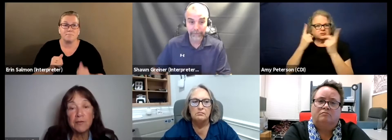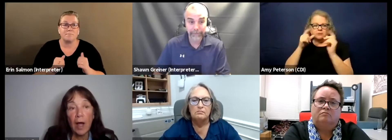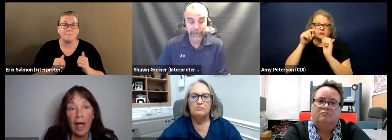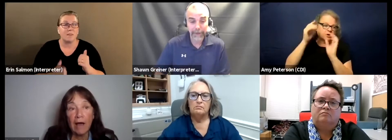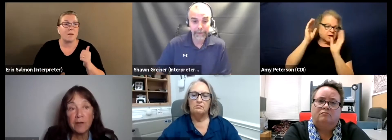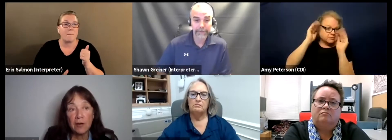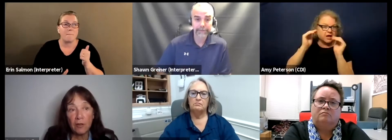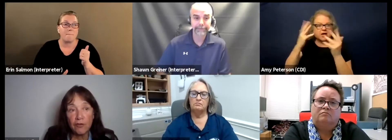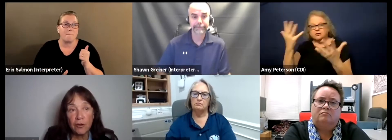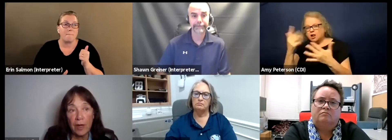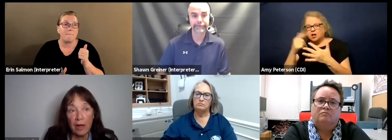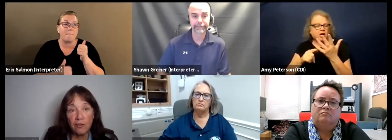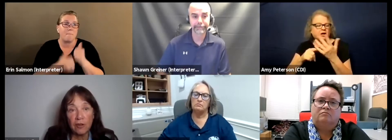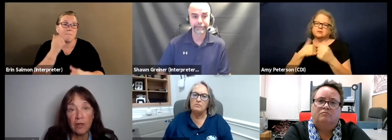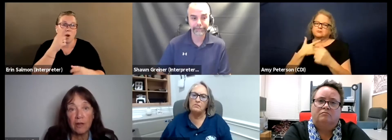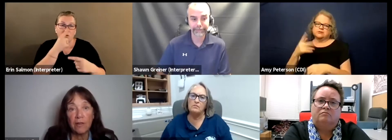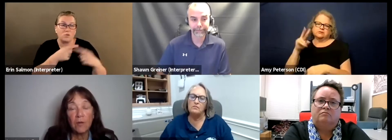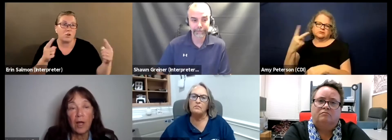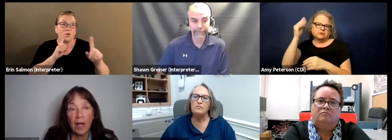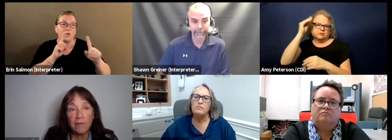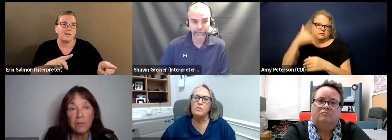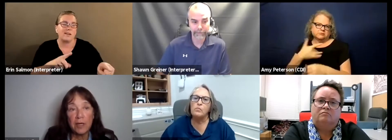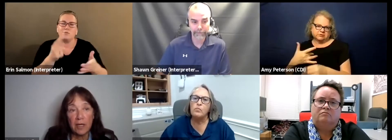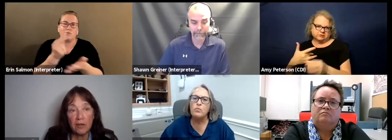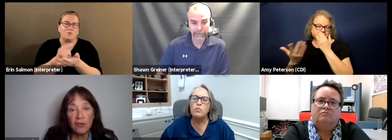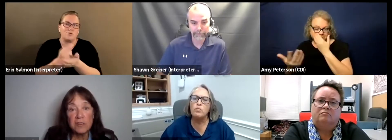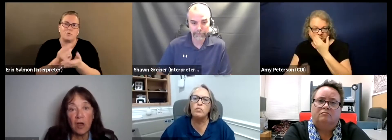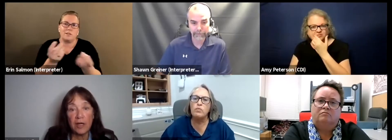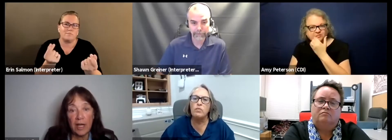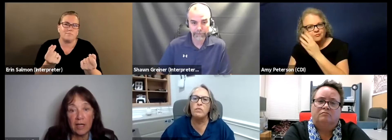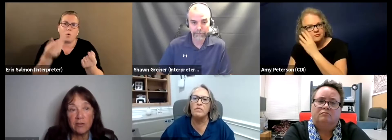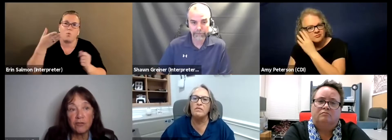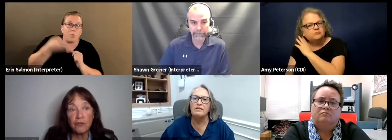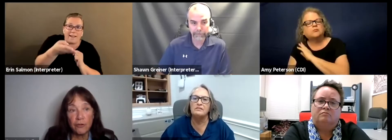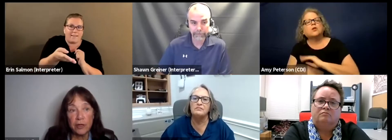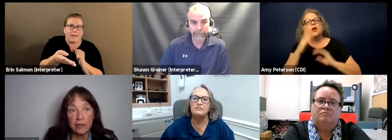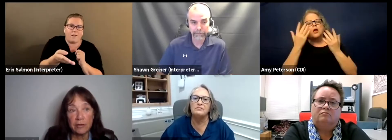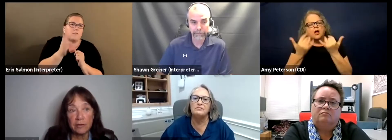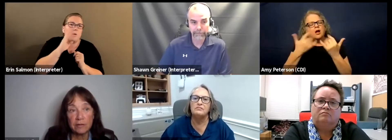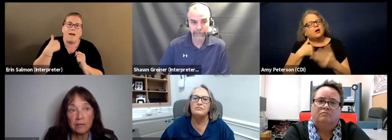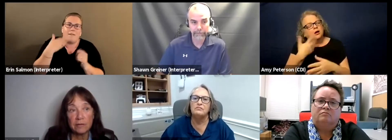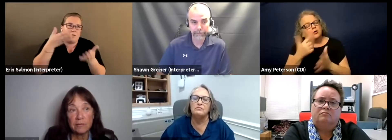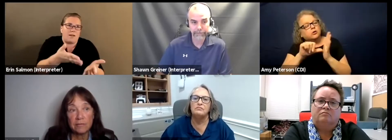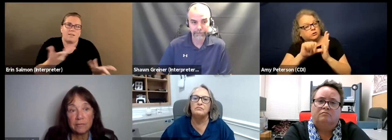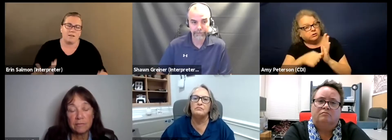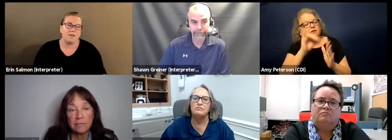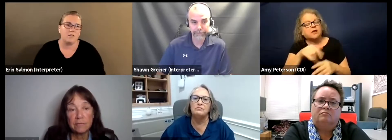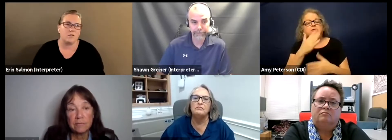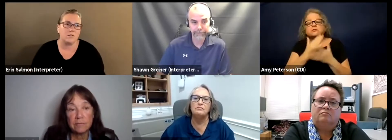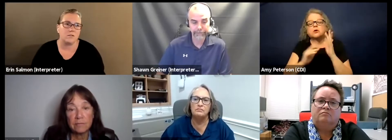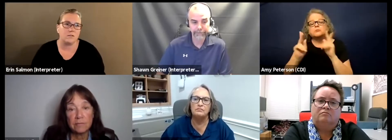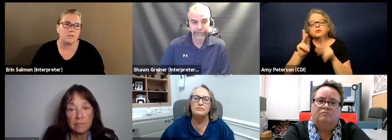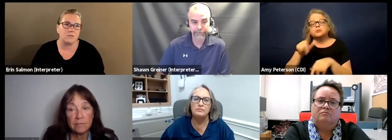Even if you have an allergic reaction, they will have the medications on hand to treat it.